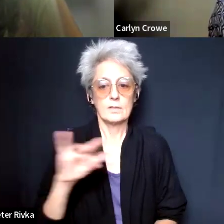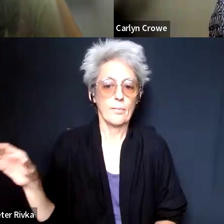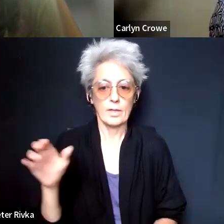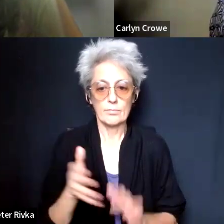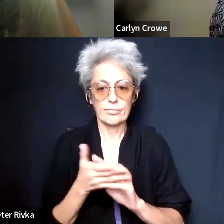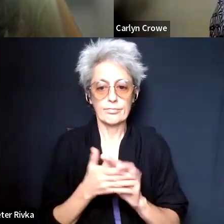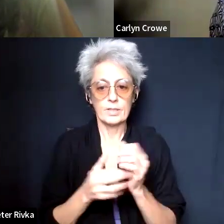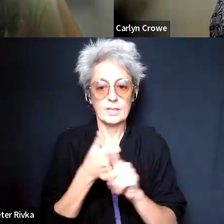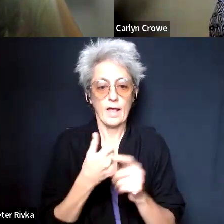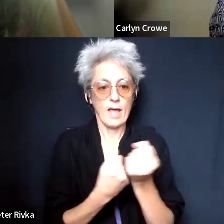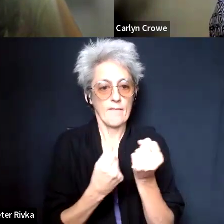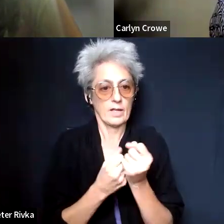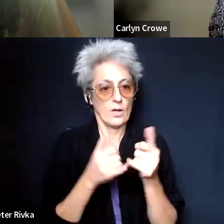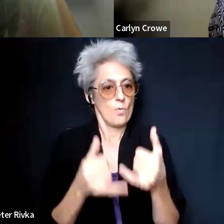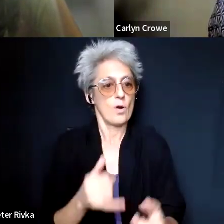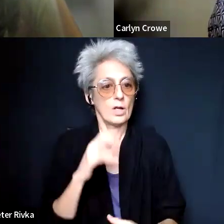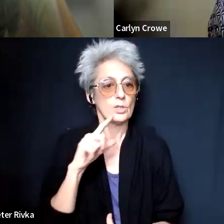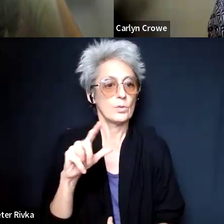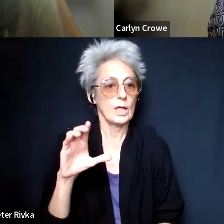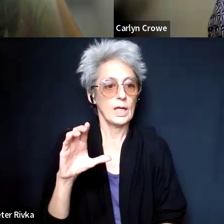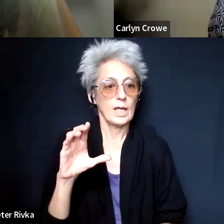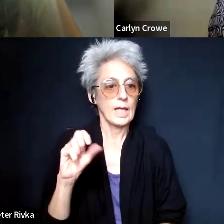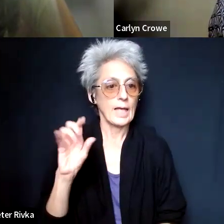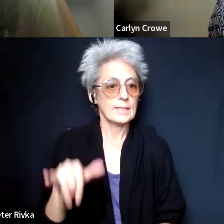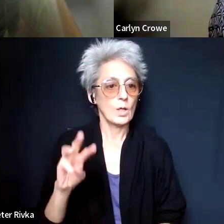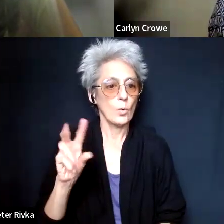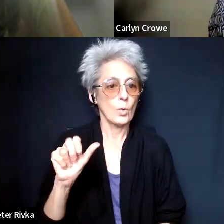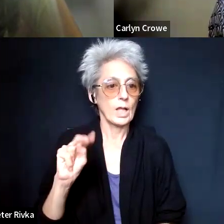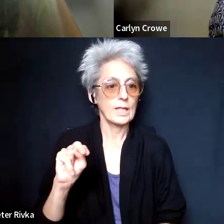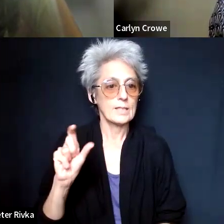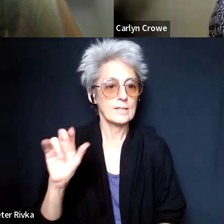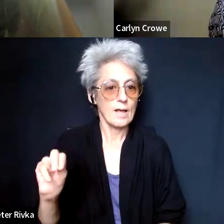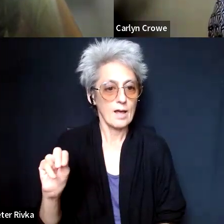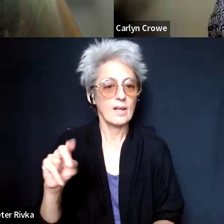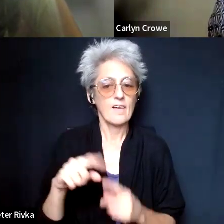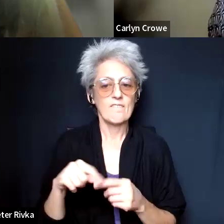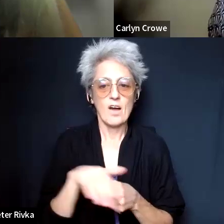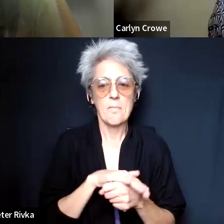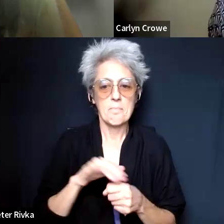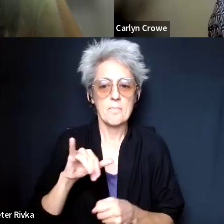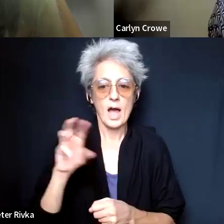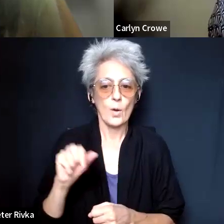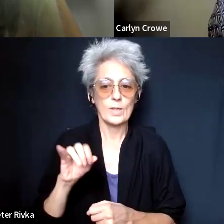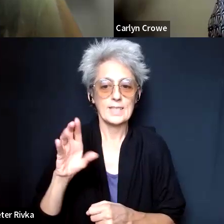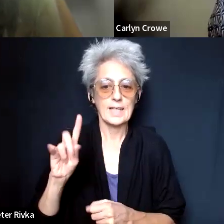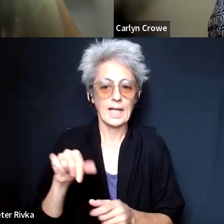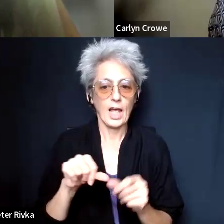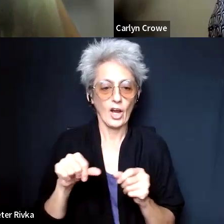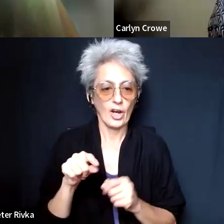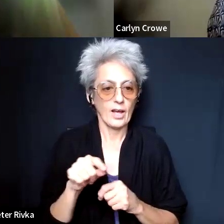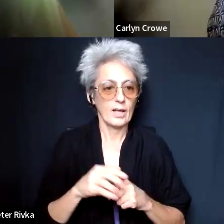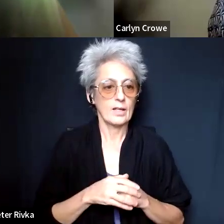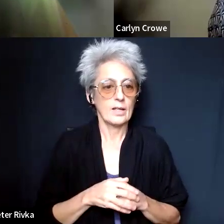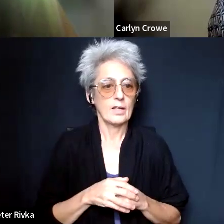Advocate Award to Casey Wilkinson, who is from the Iowa City area, and learned more about her